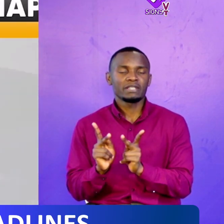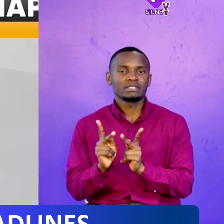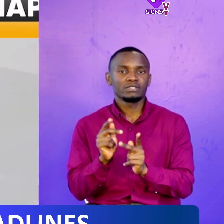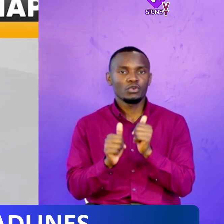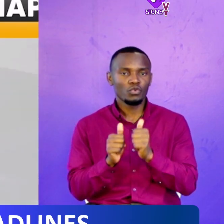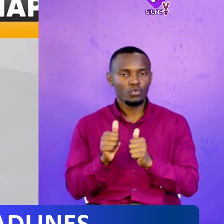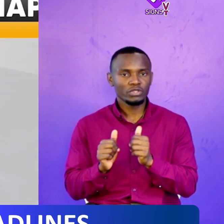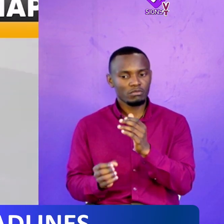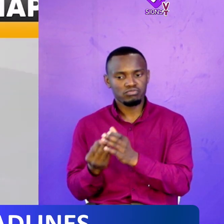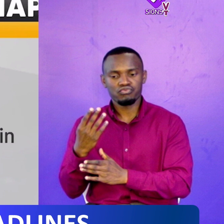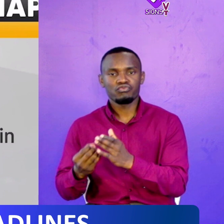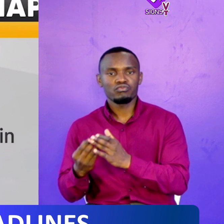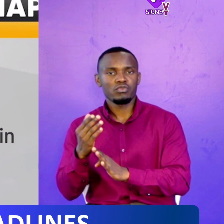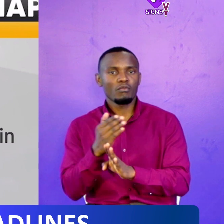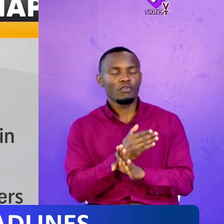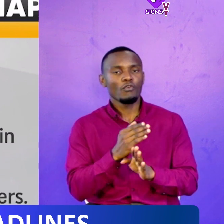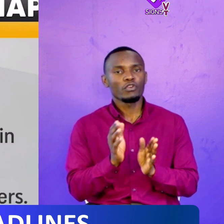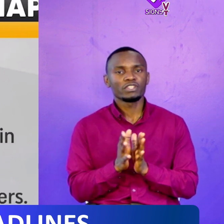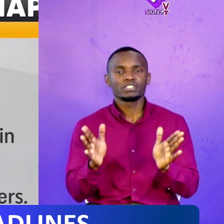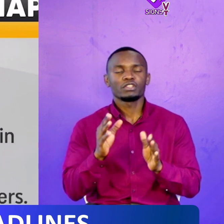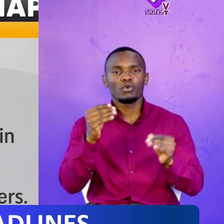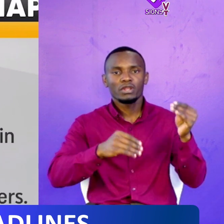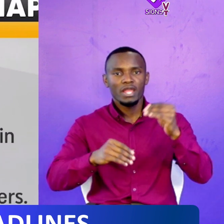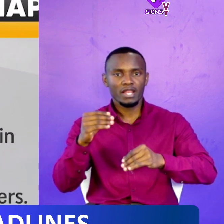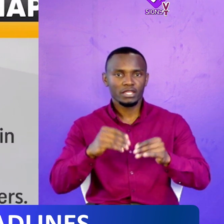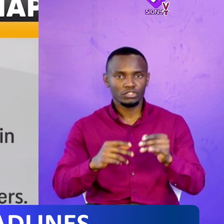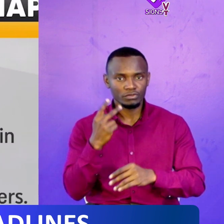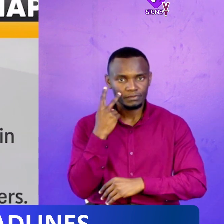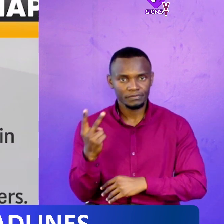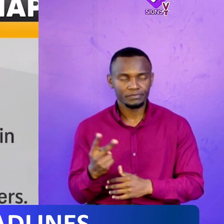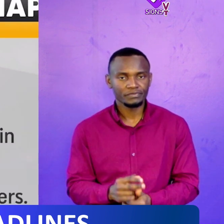2027 general elections. Here are full details to the story.